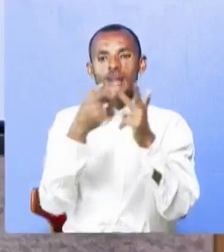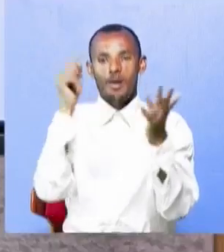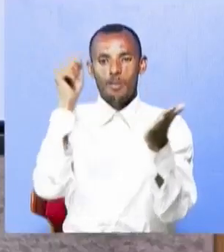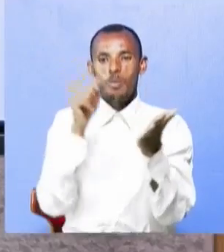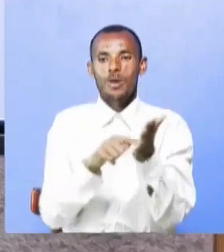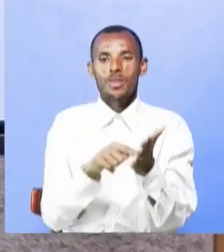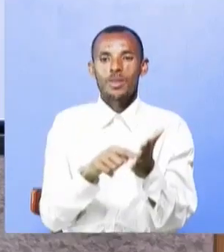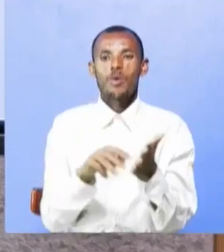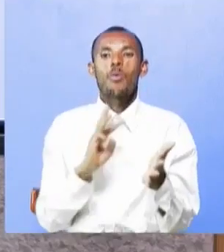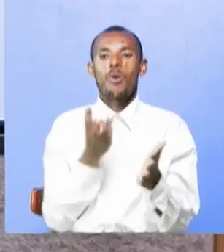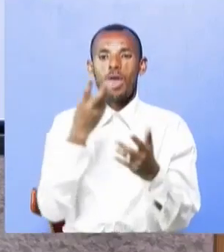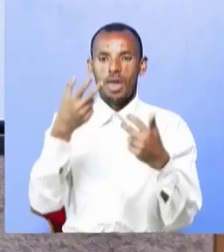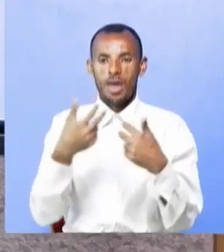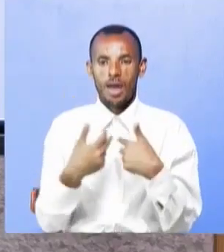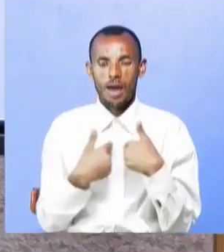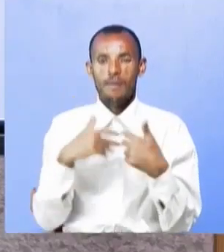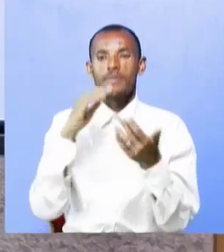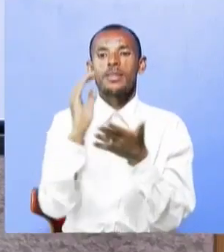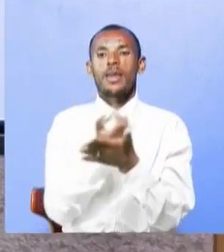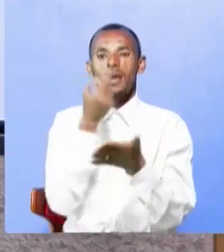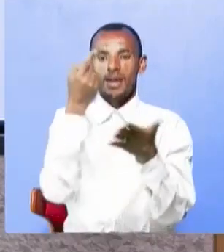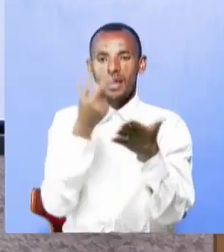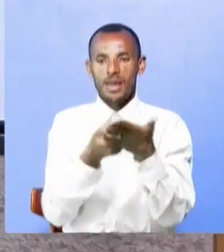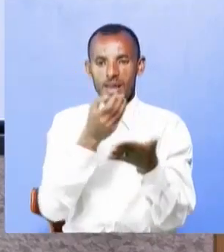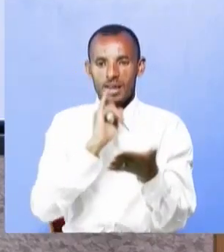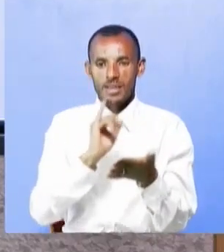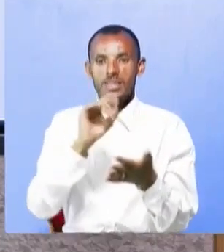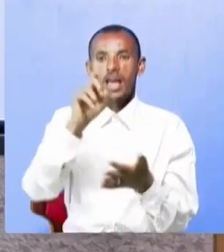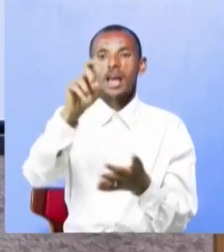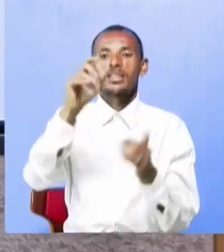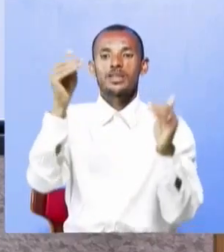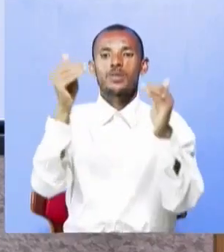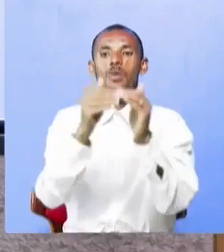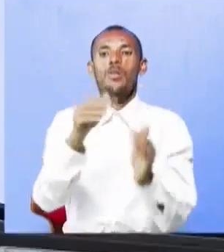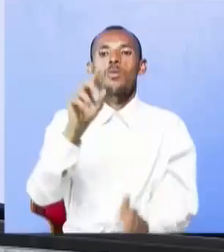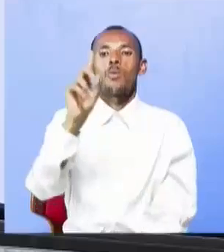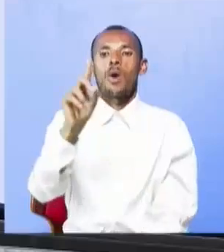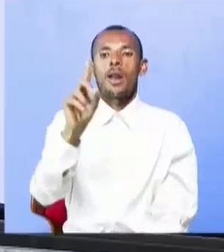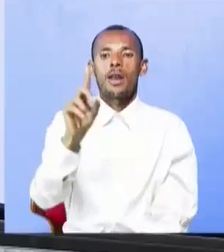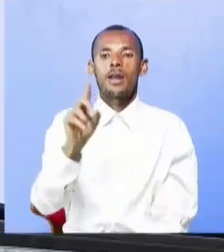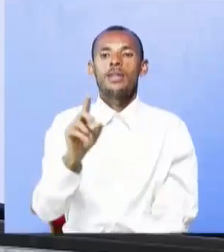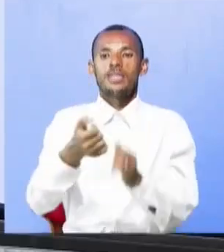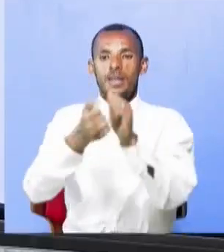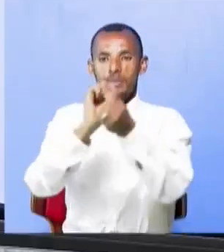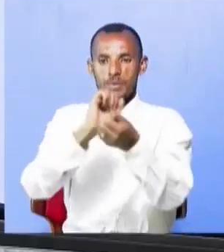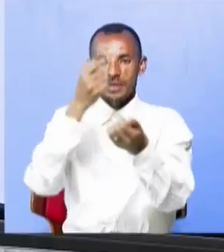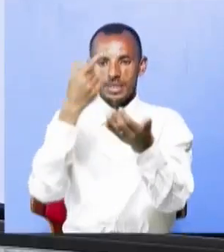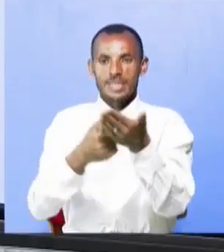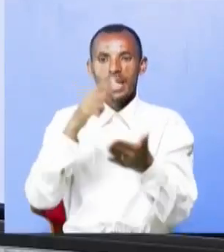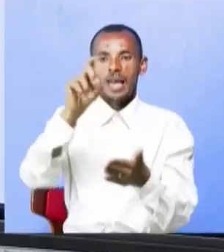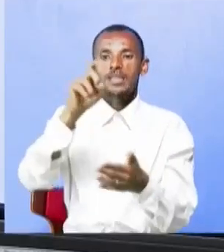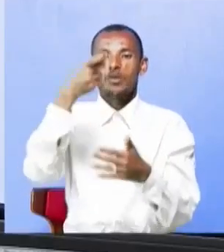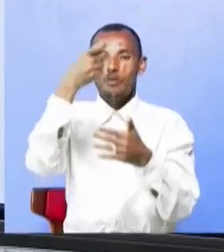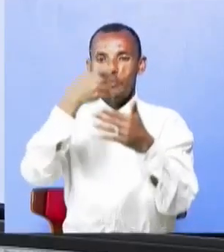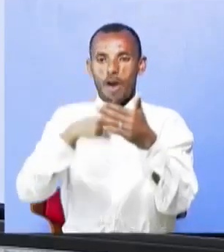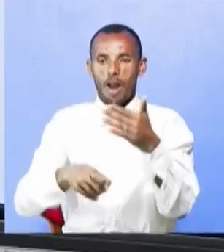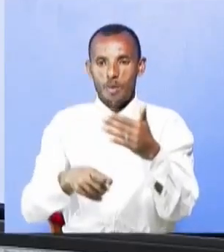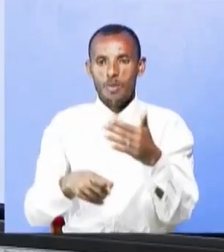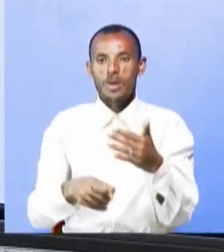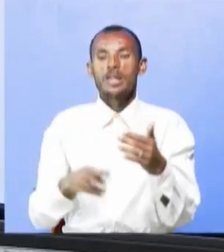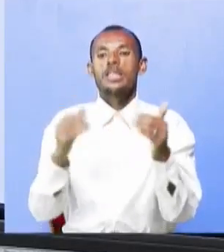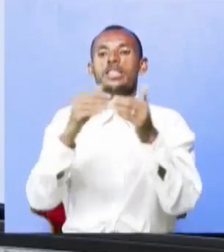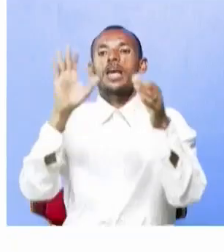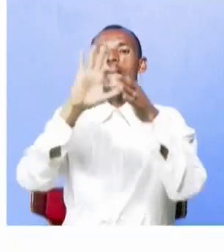that we have taken here is x is equals to 1, and substitute these x values in the